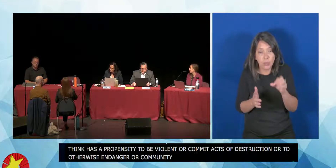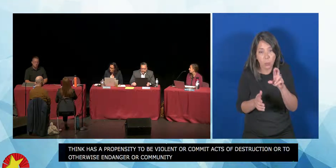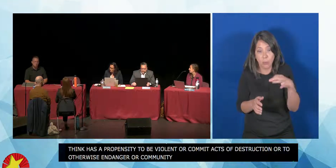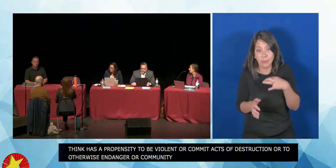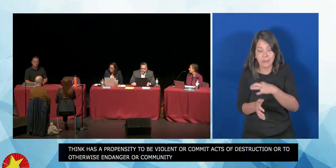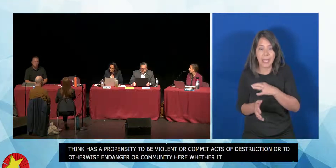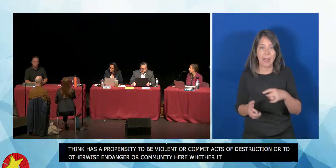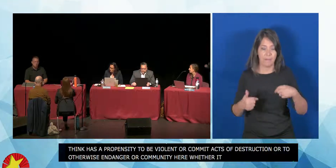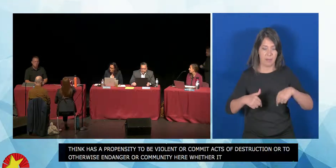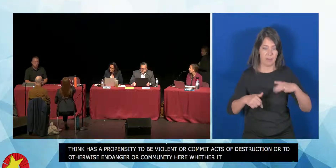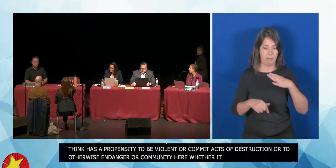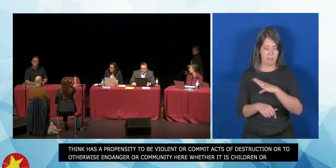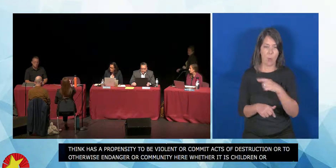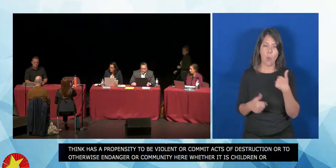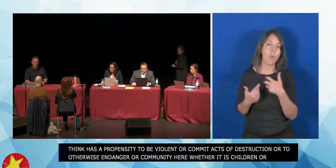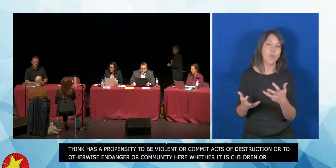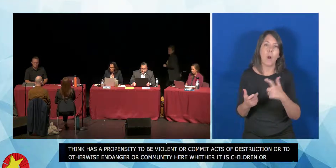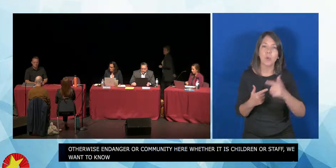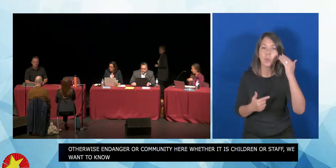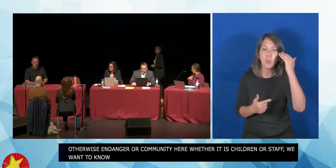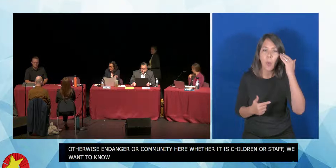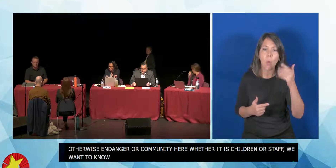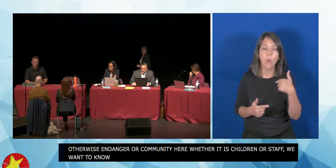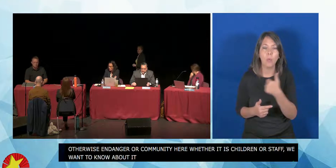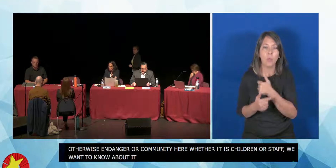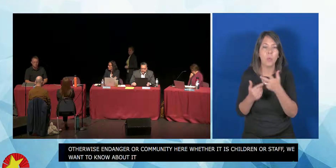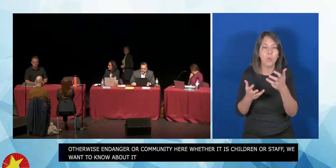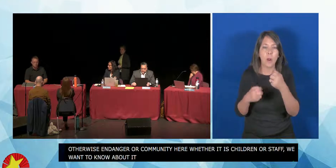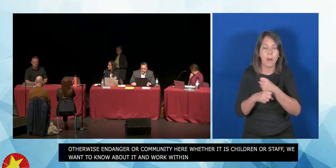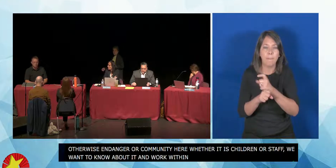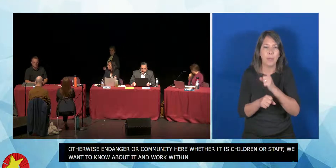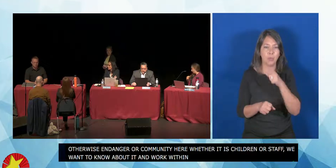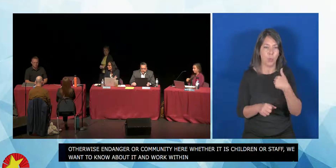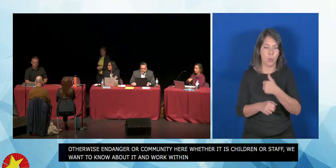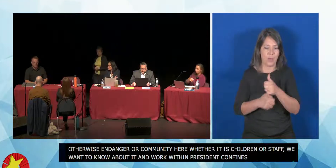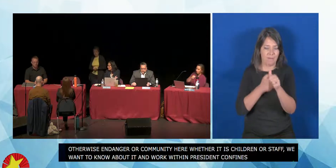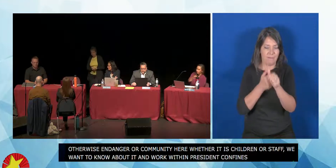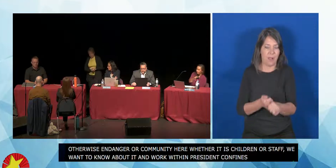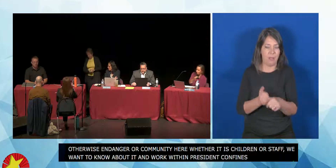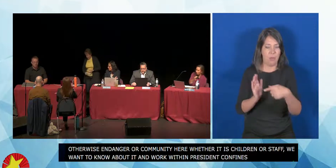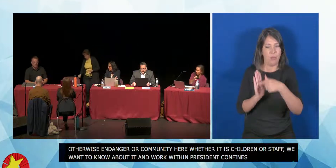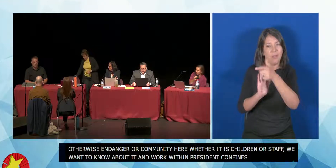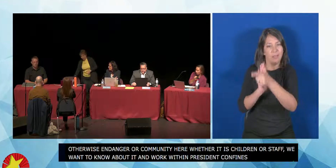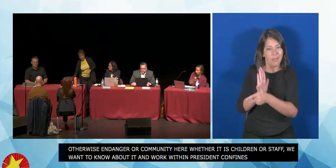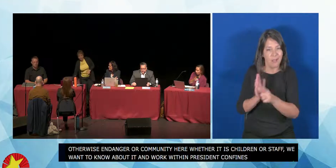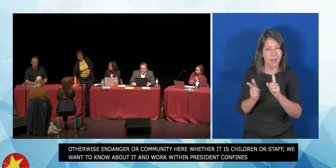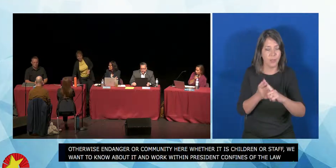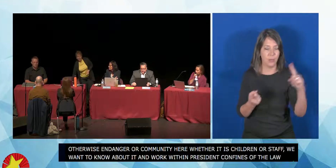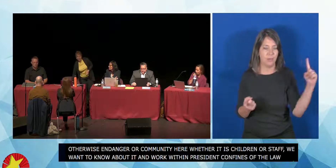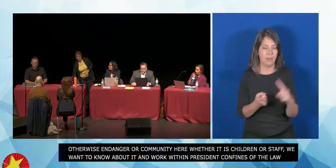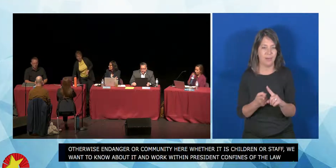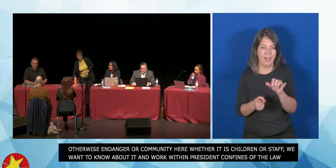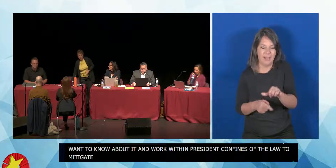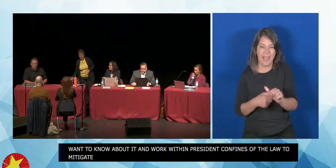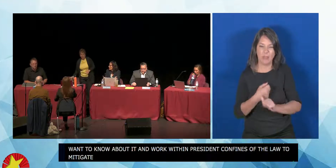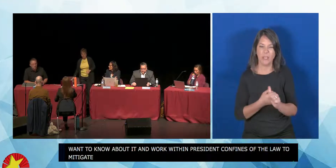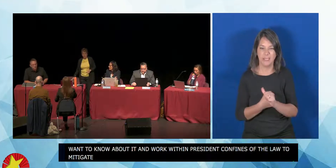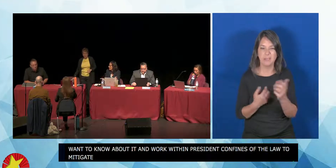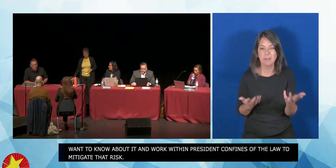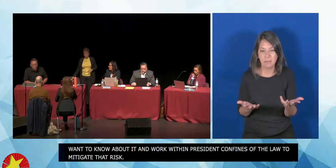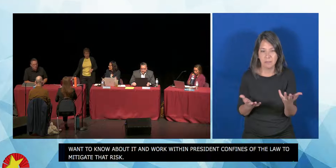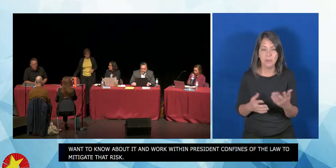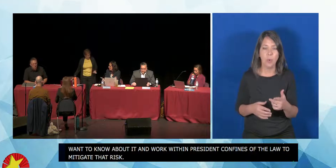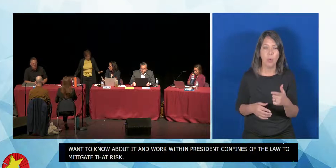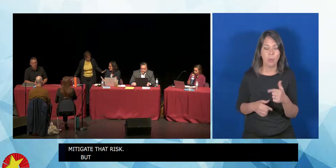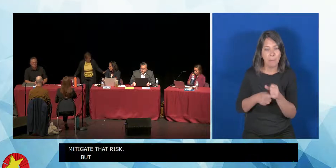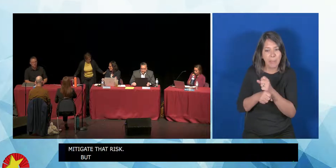it, and we'd want to work within the confines of the law to mitigate that risk. But that said, I know that